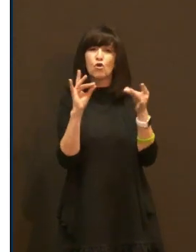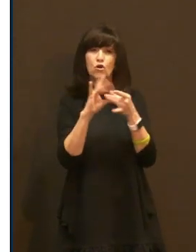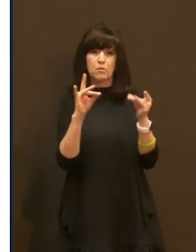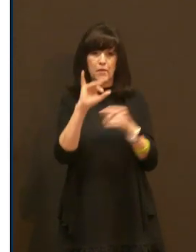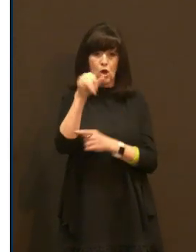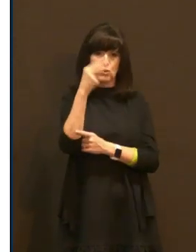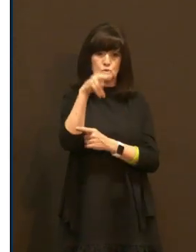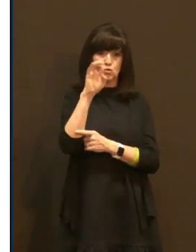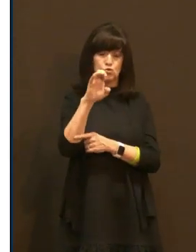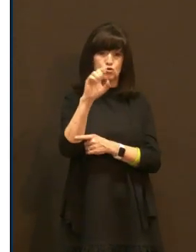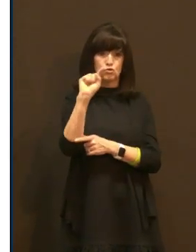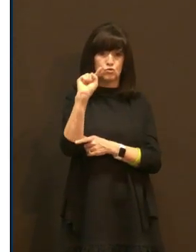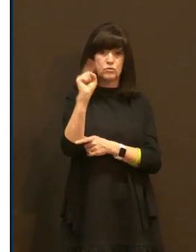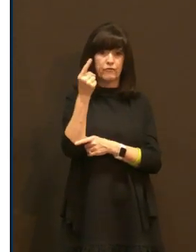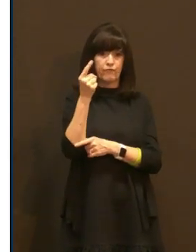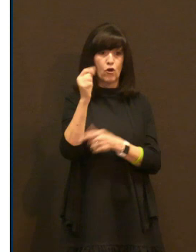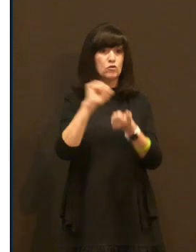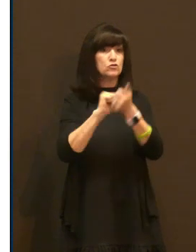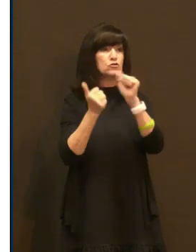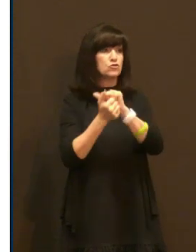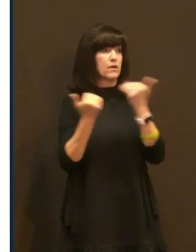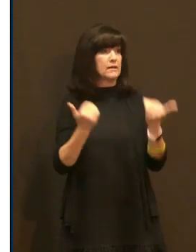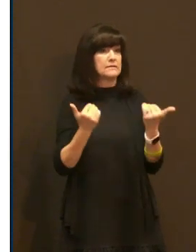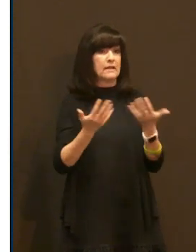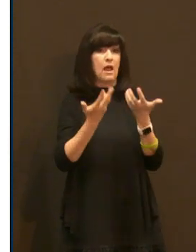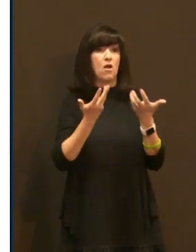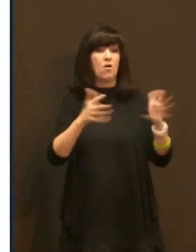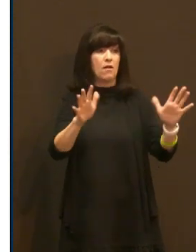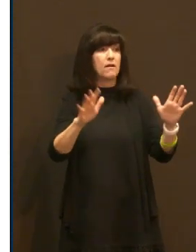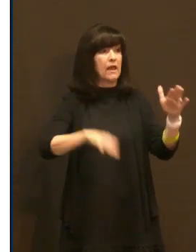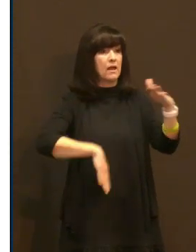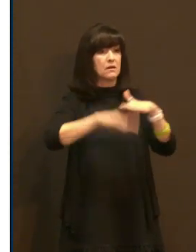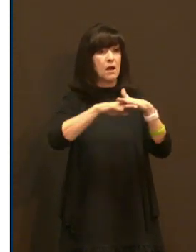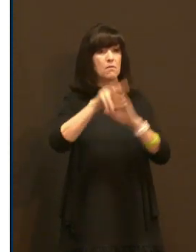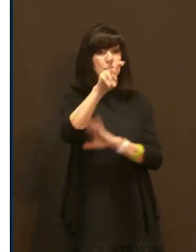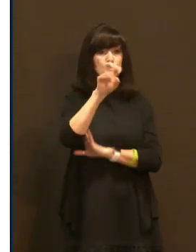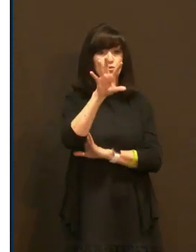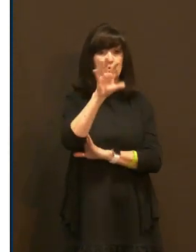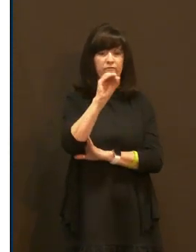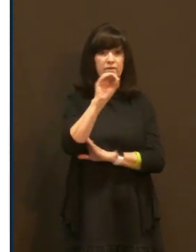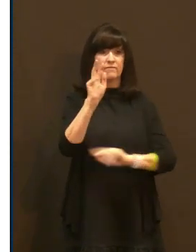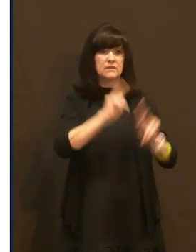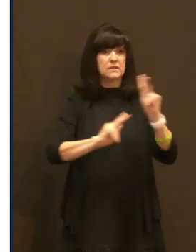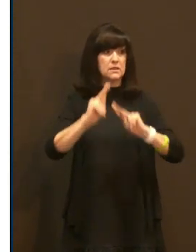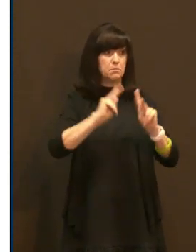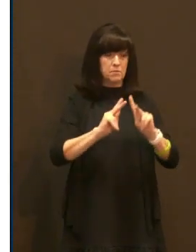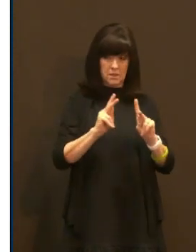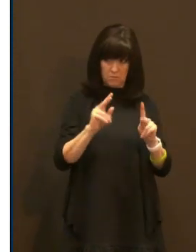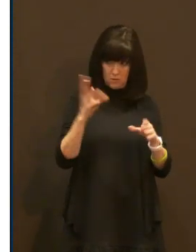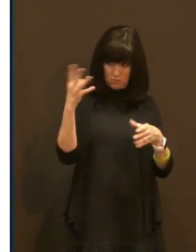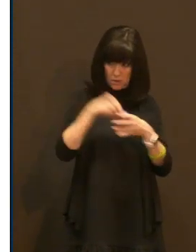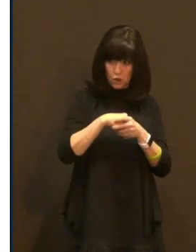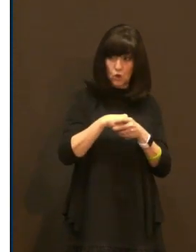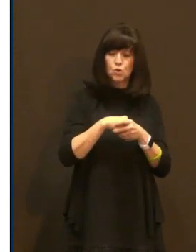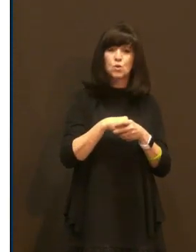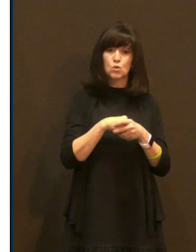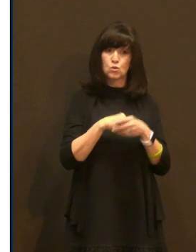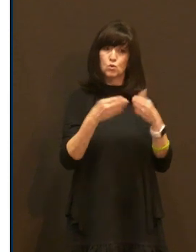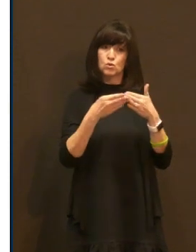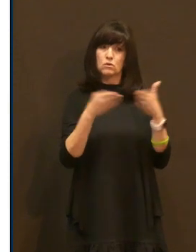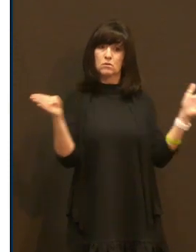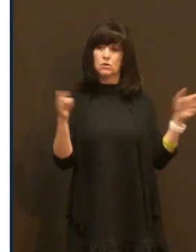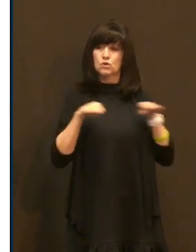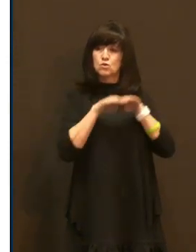public gatherings up to 250 people, does that include community pools as well? I know some other guidance had been put out earlier in the week about